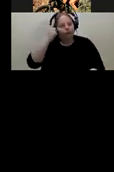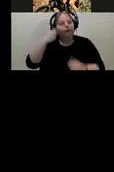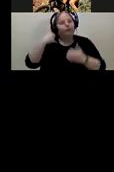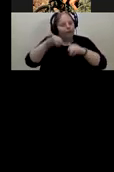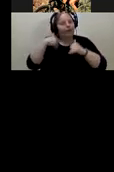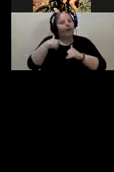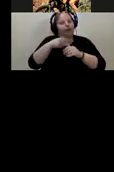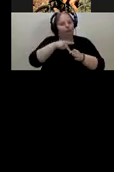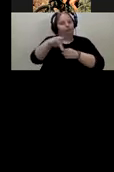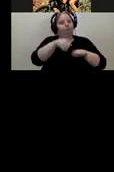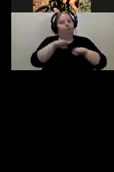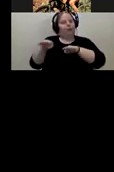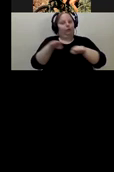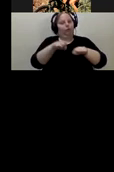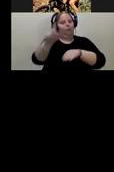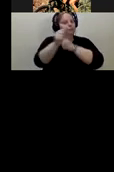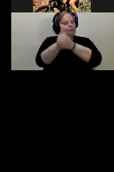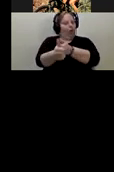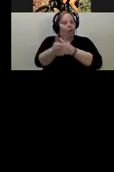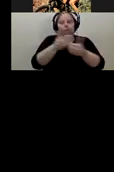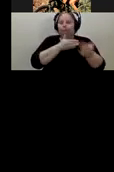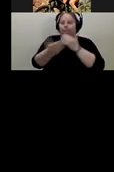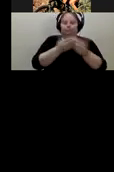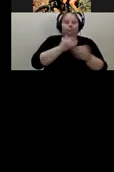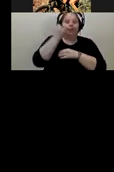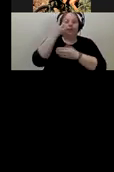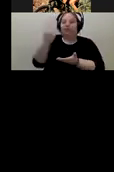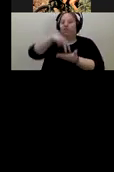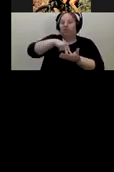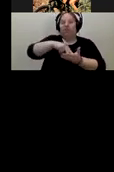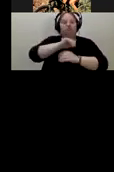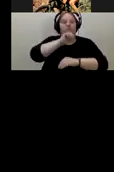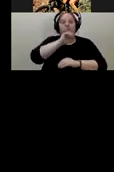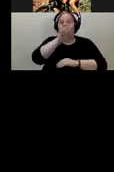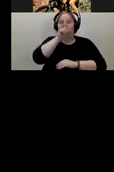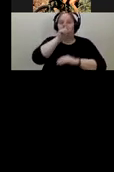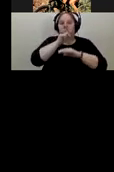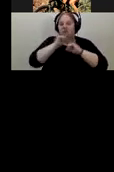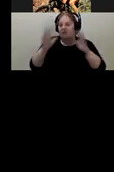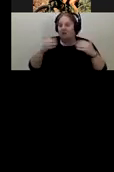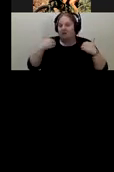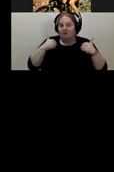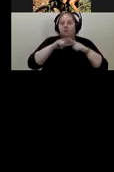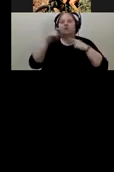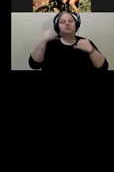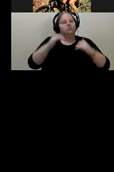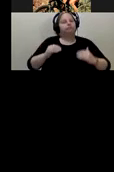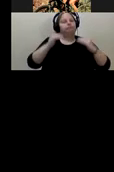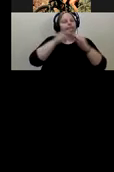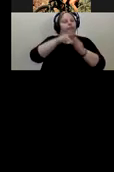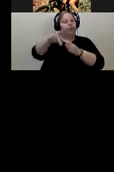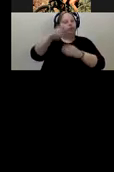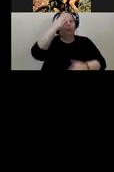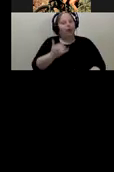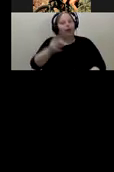to maintain. So even if you're not standing up during the meeting, right? You should have that level of professionalism so that you